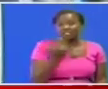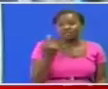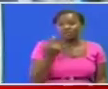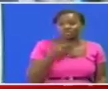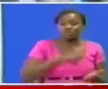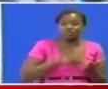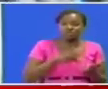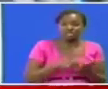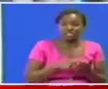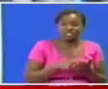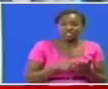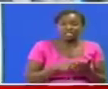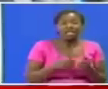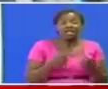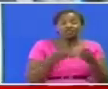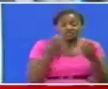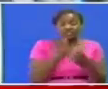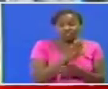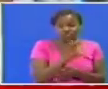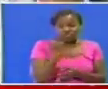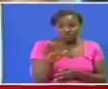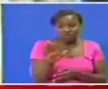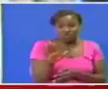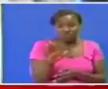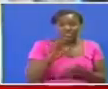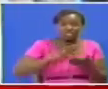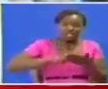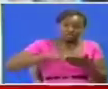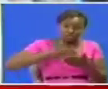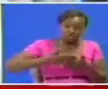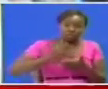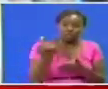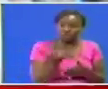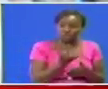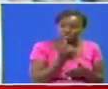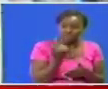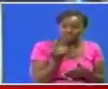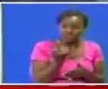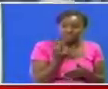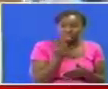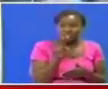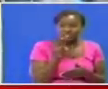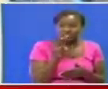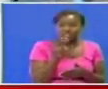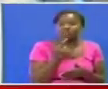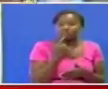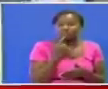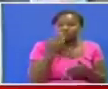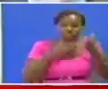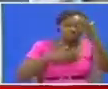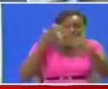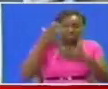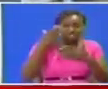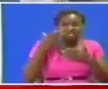Jubilee have managed to do is actually the laptop project. And we have seen more universities say now they lack the